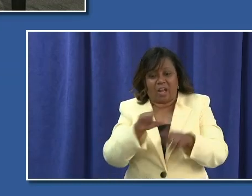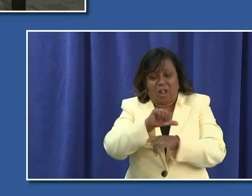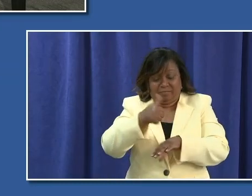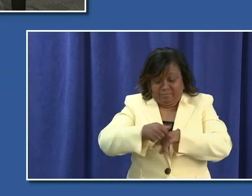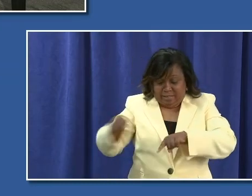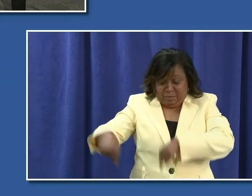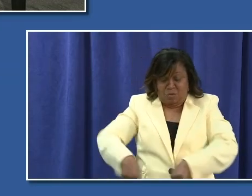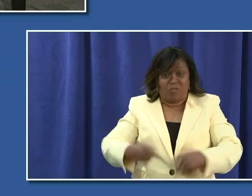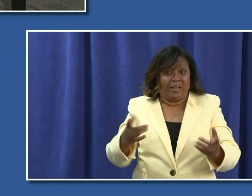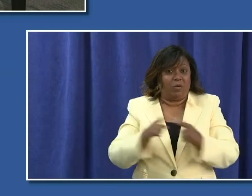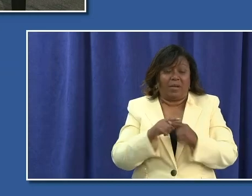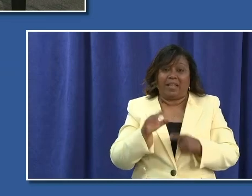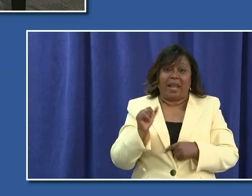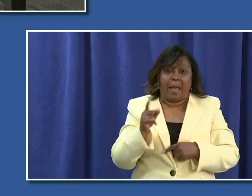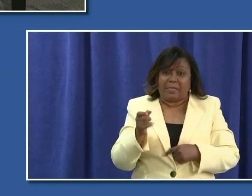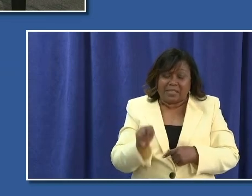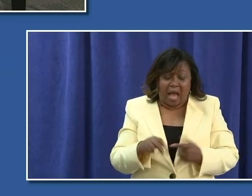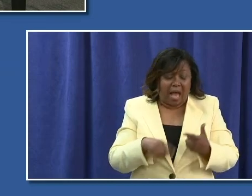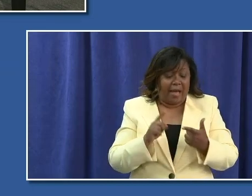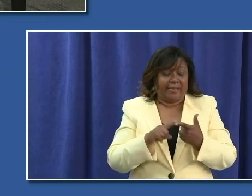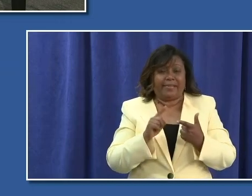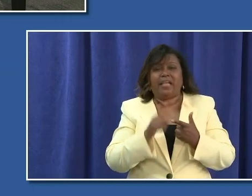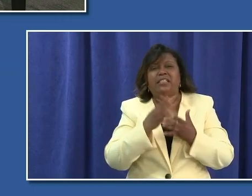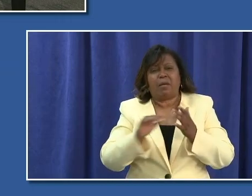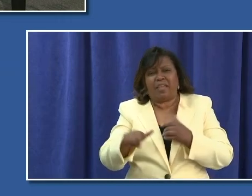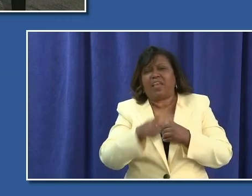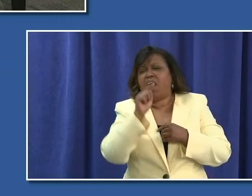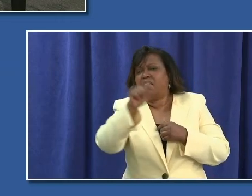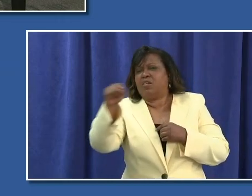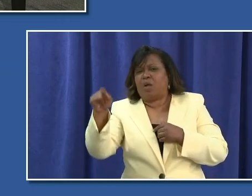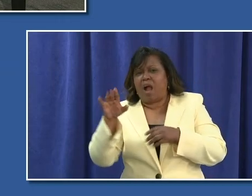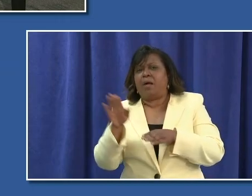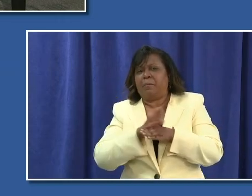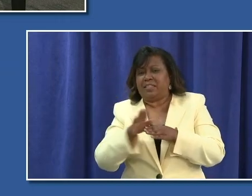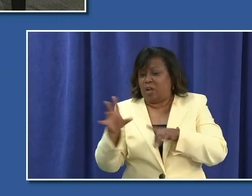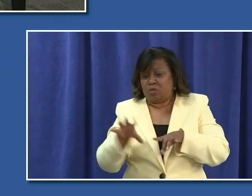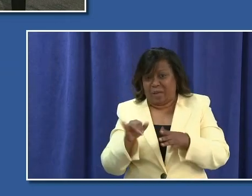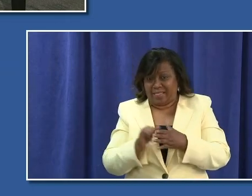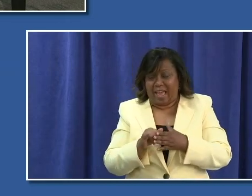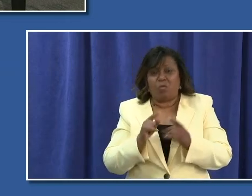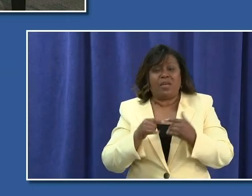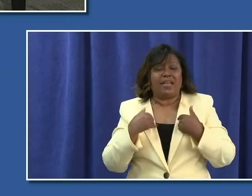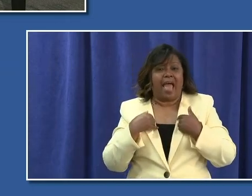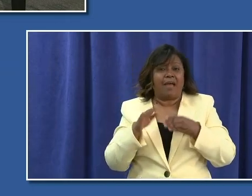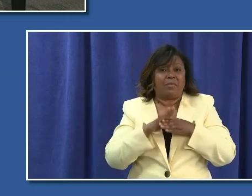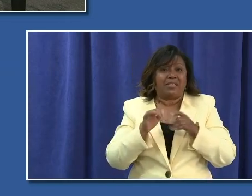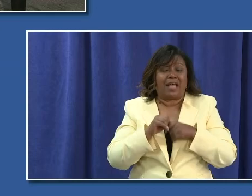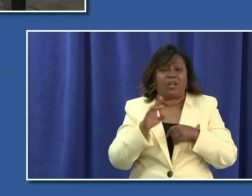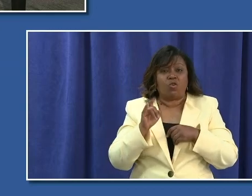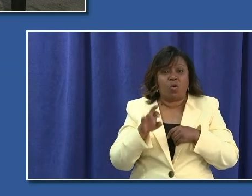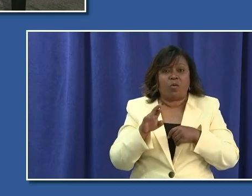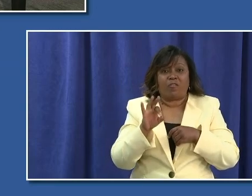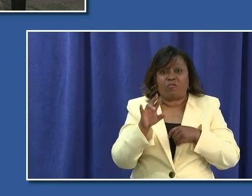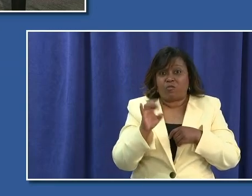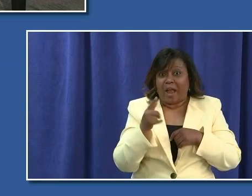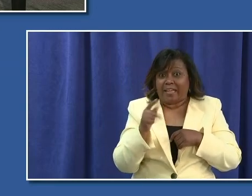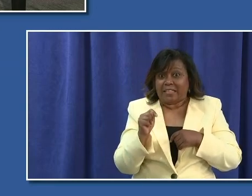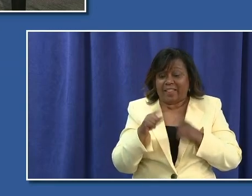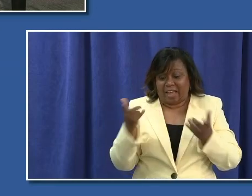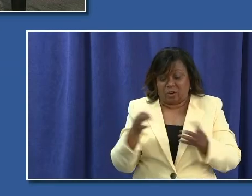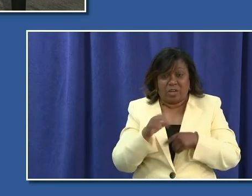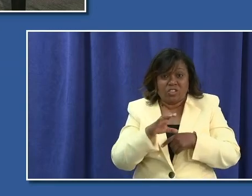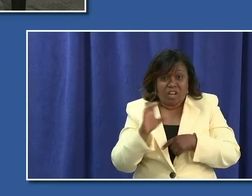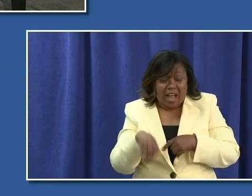locating here, whether that's Amazon and some of the other companies that are doing this. We have companies like Uber Freight that are